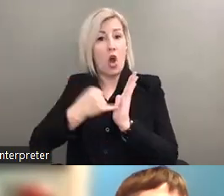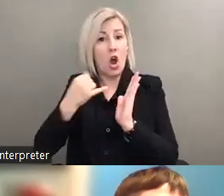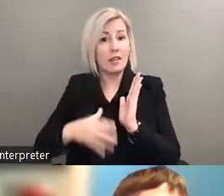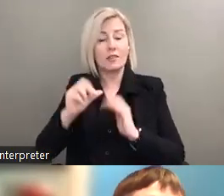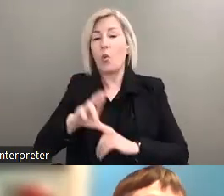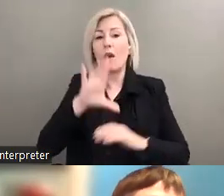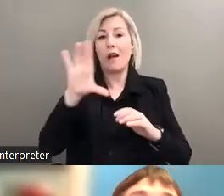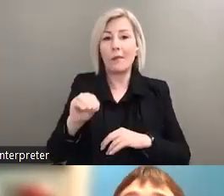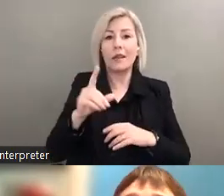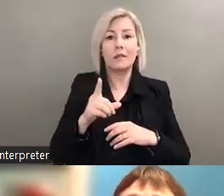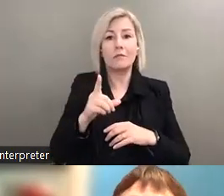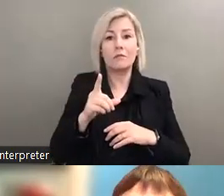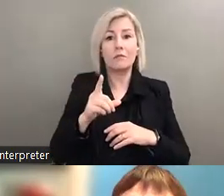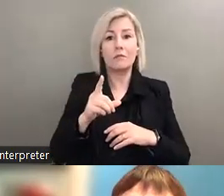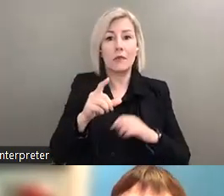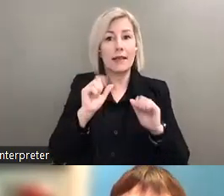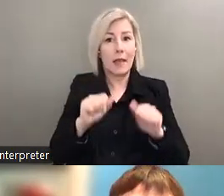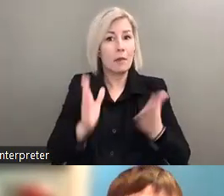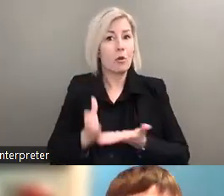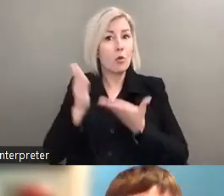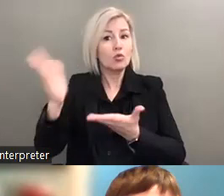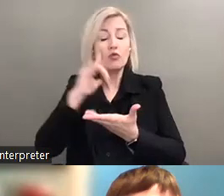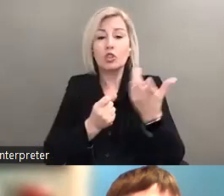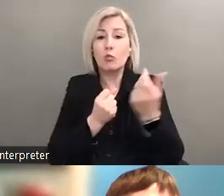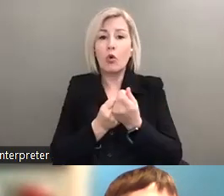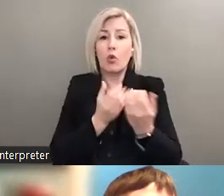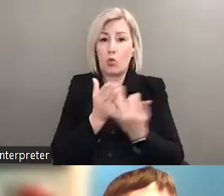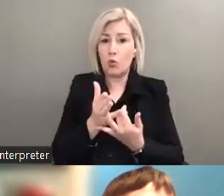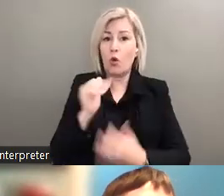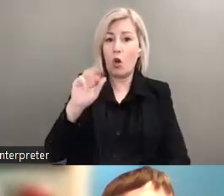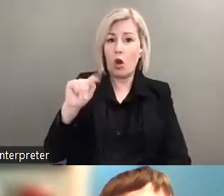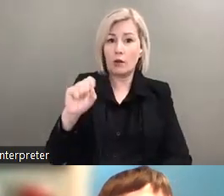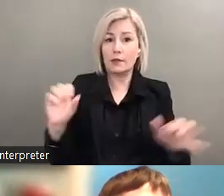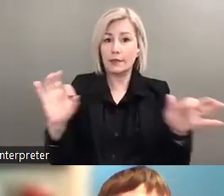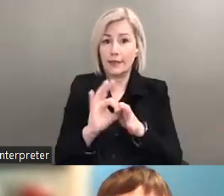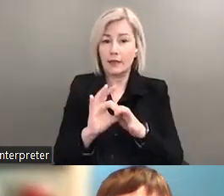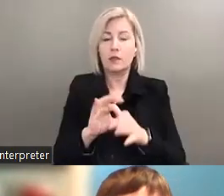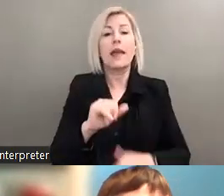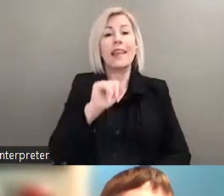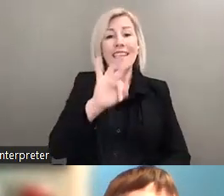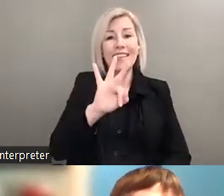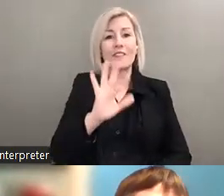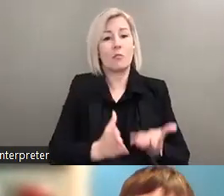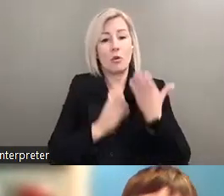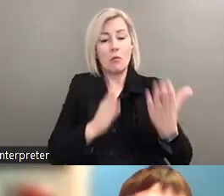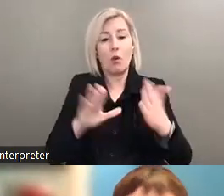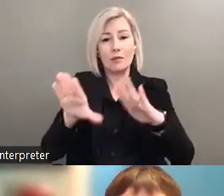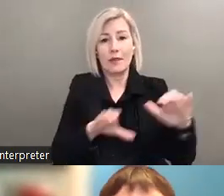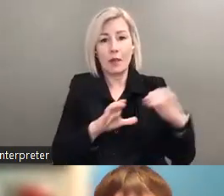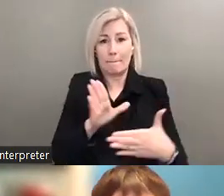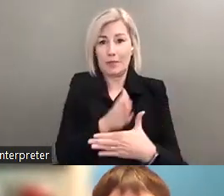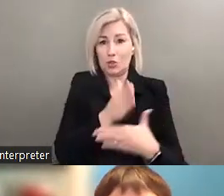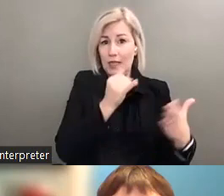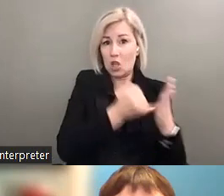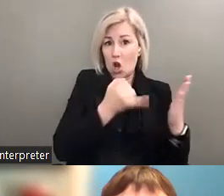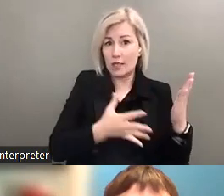to be proposed for support through ArtsCONNECT, and whether the proposed activities between an artist and a presenter